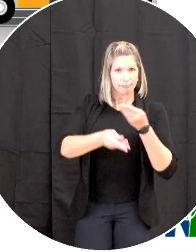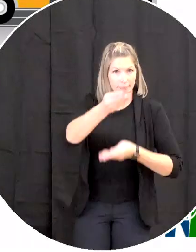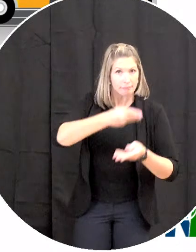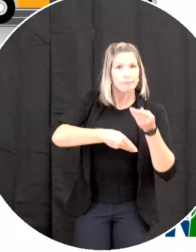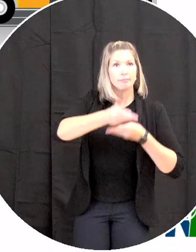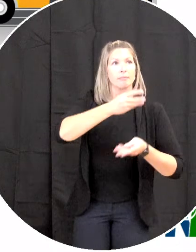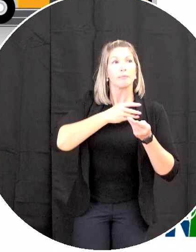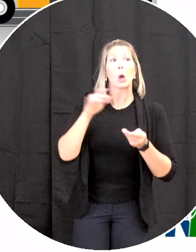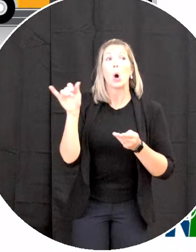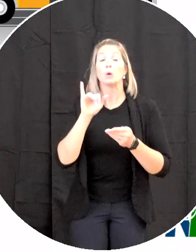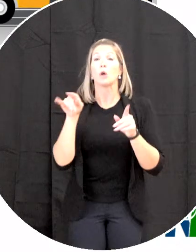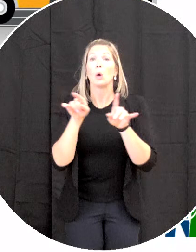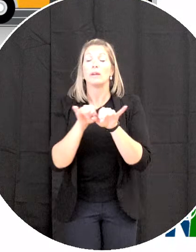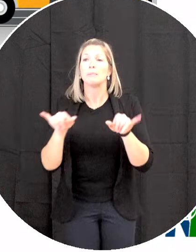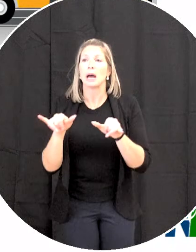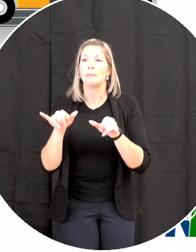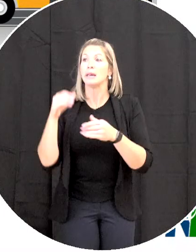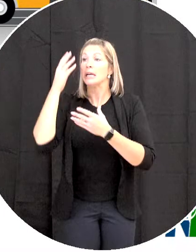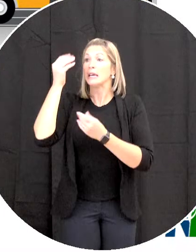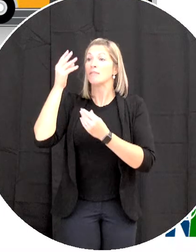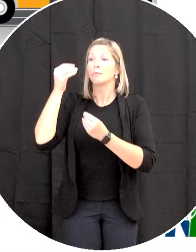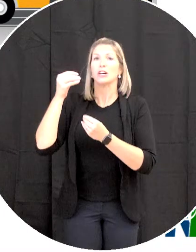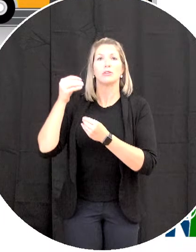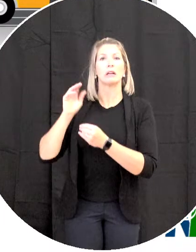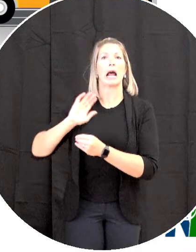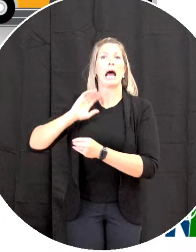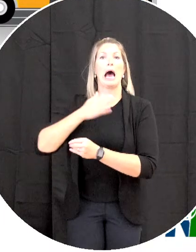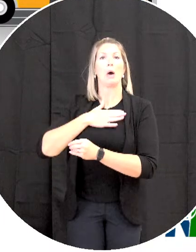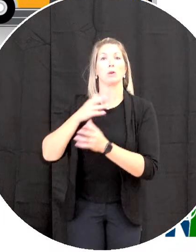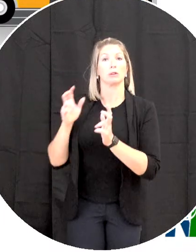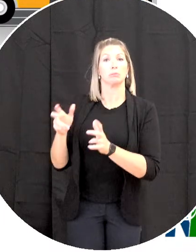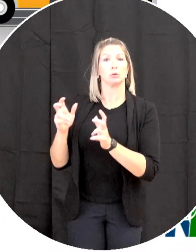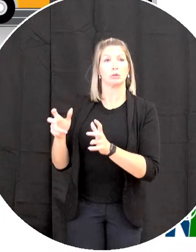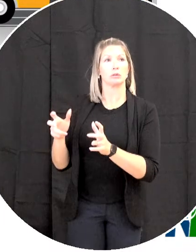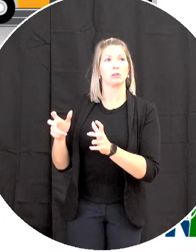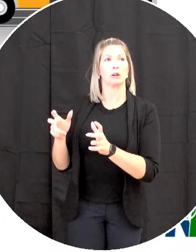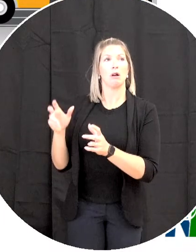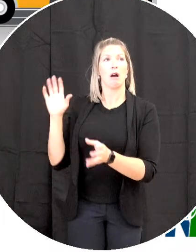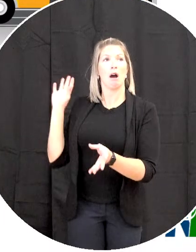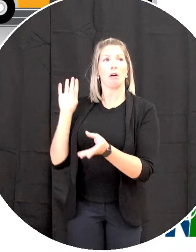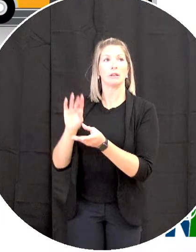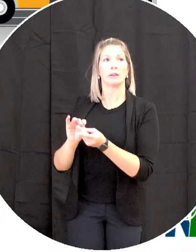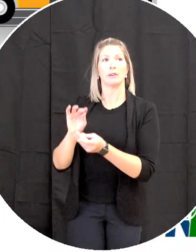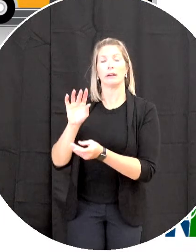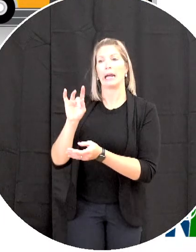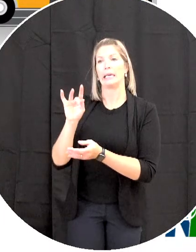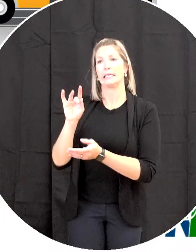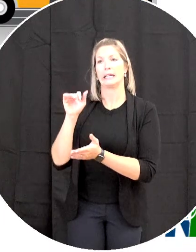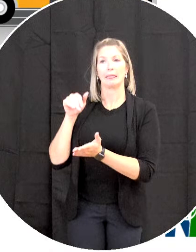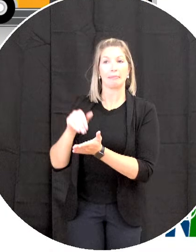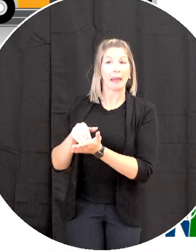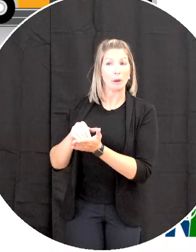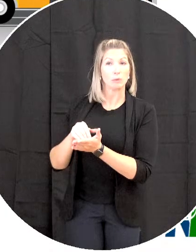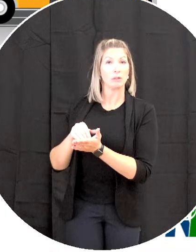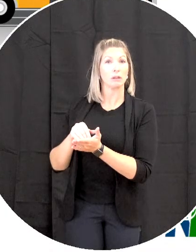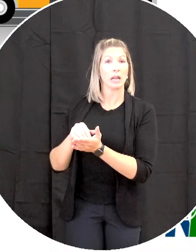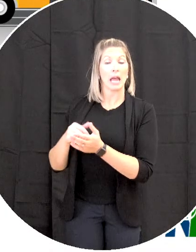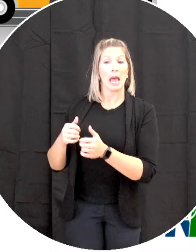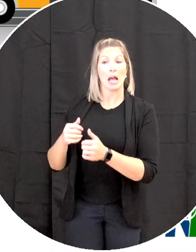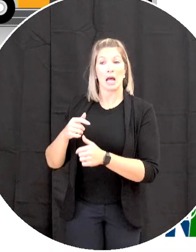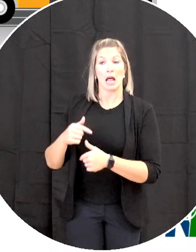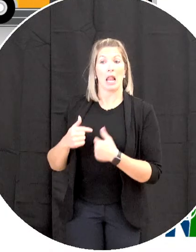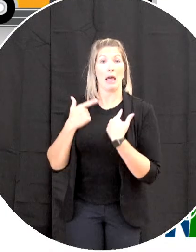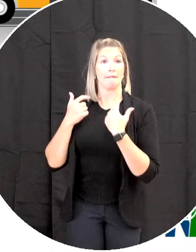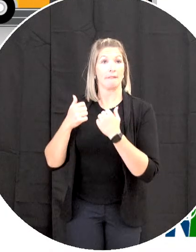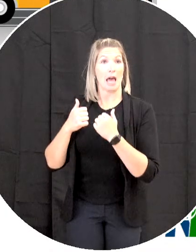be manipulated within our system. There were some 18,000 almost addresses that had to be adjusted in